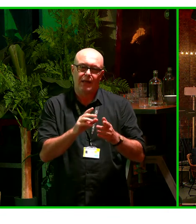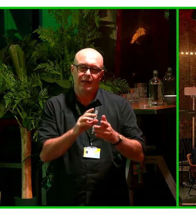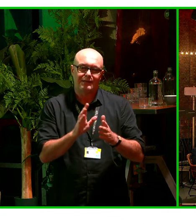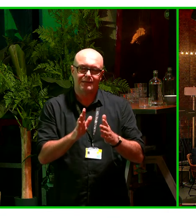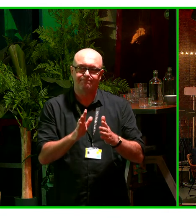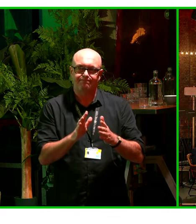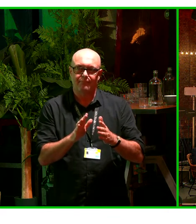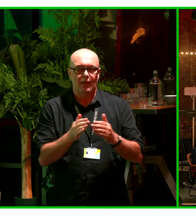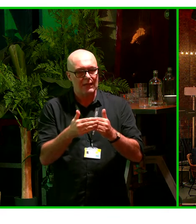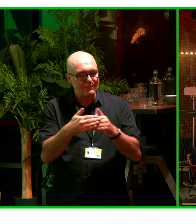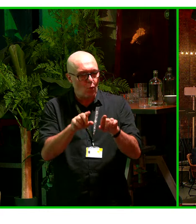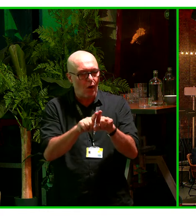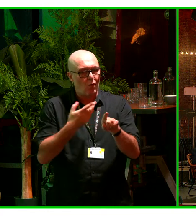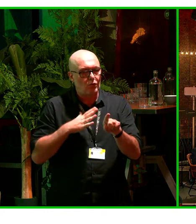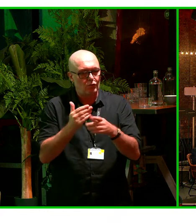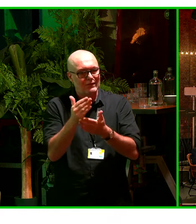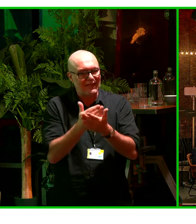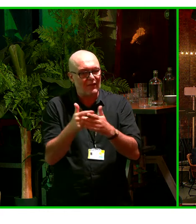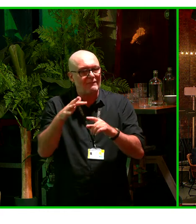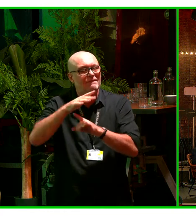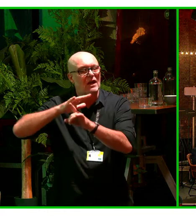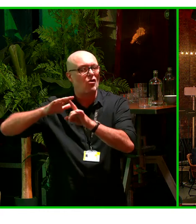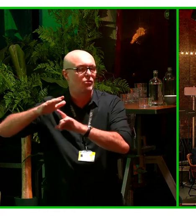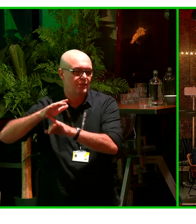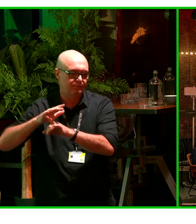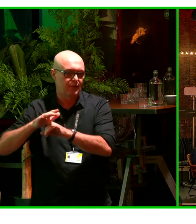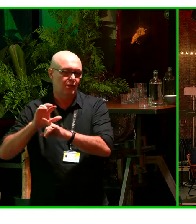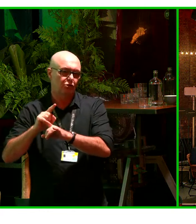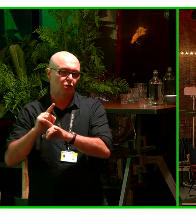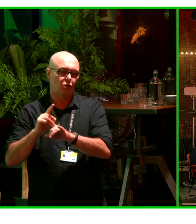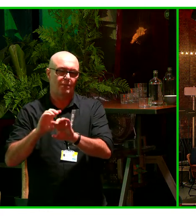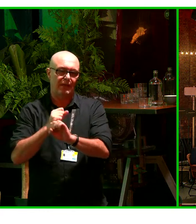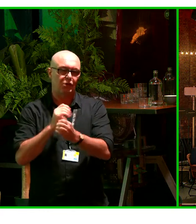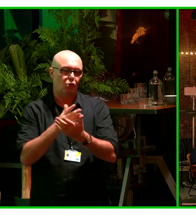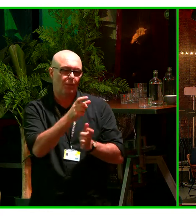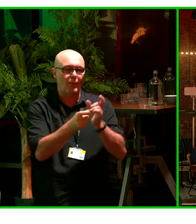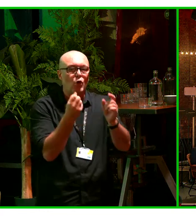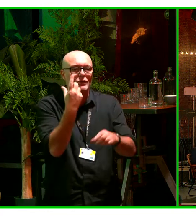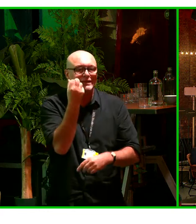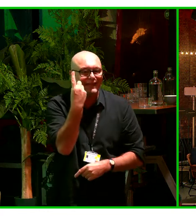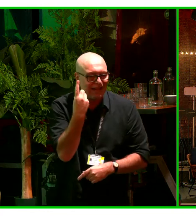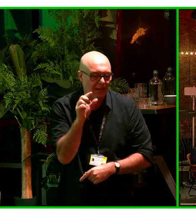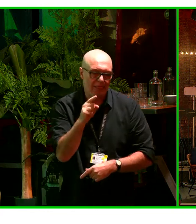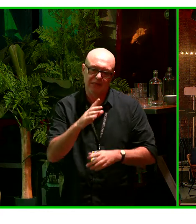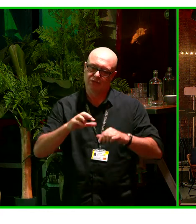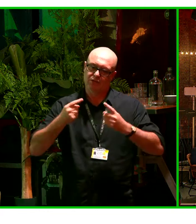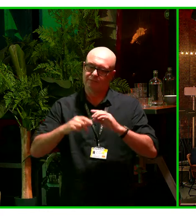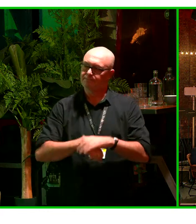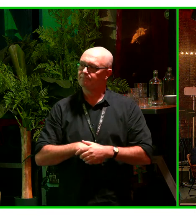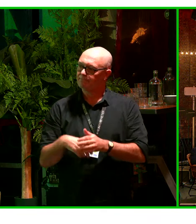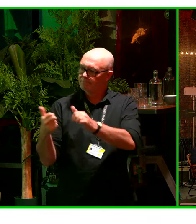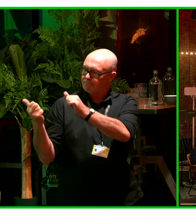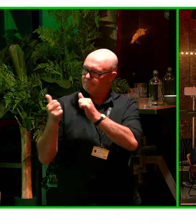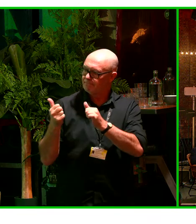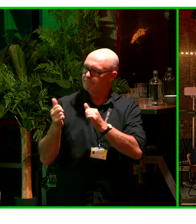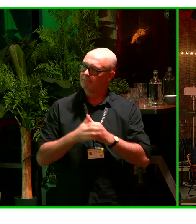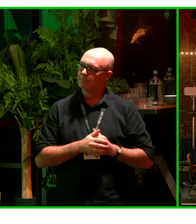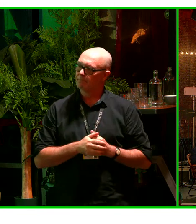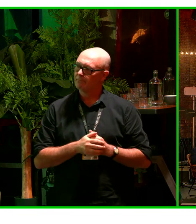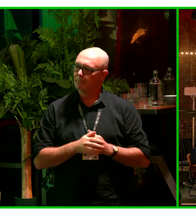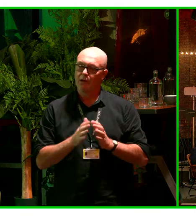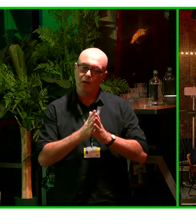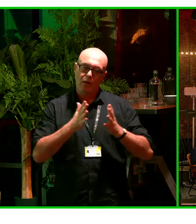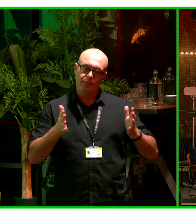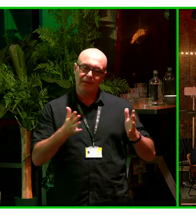the workplace is the biggest challenge, if you like. Yeah. Tim, where's the opportunities? So I think the biggest opportunity